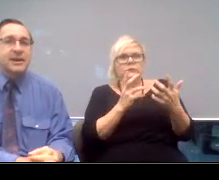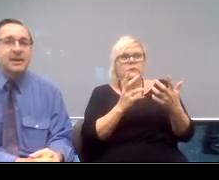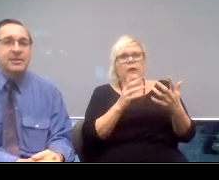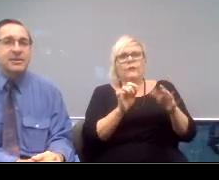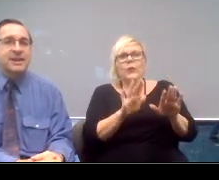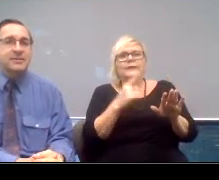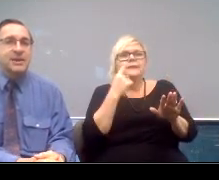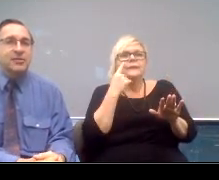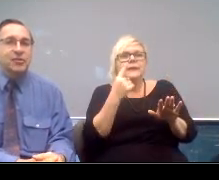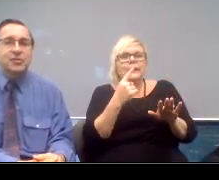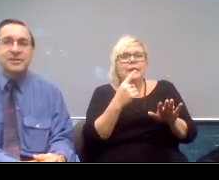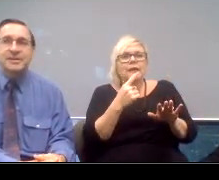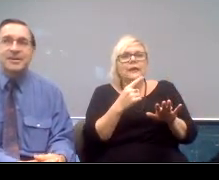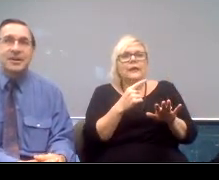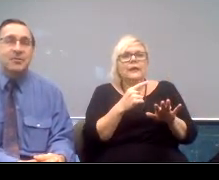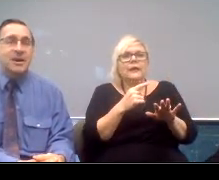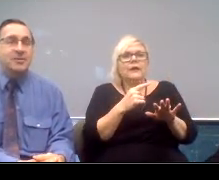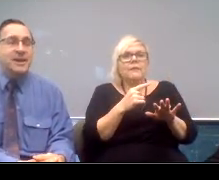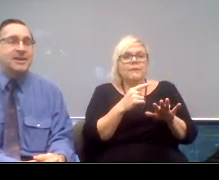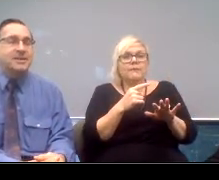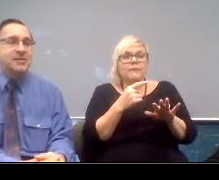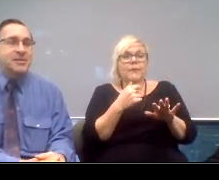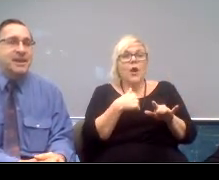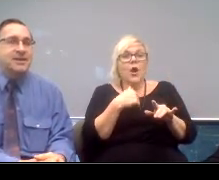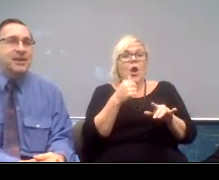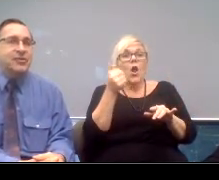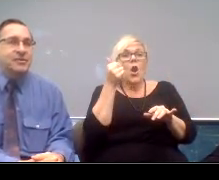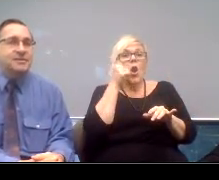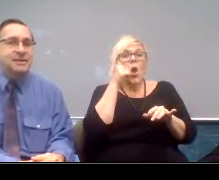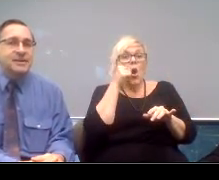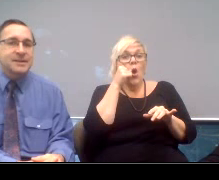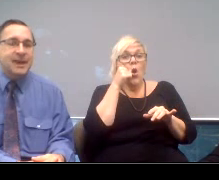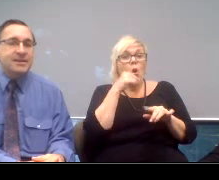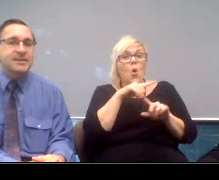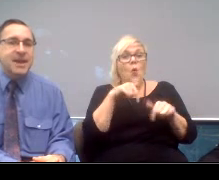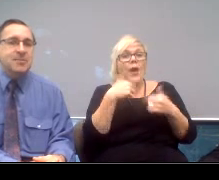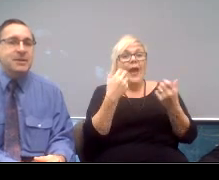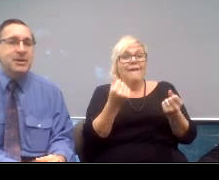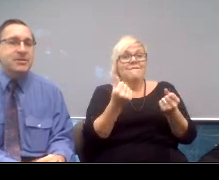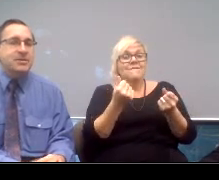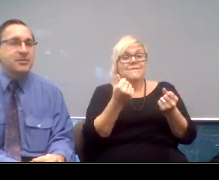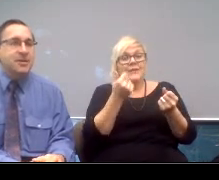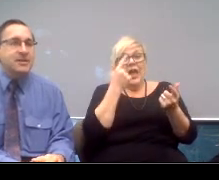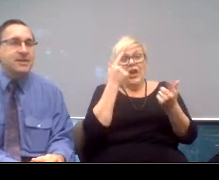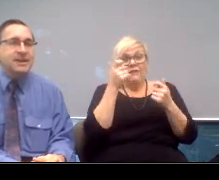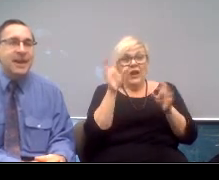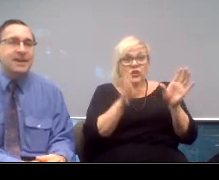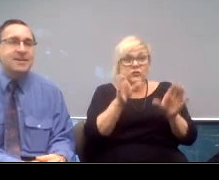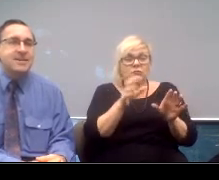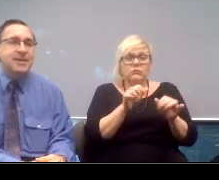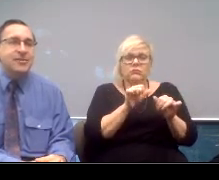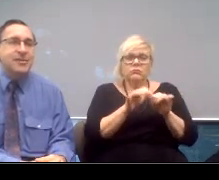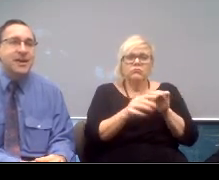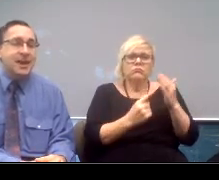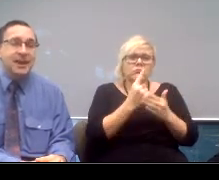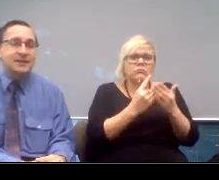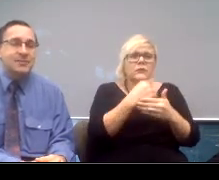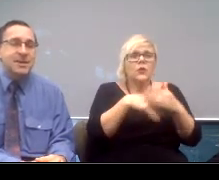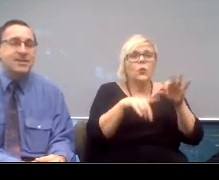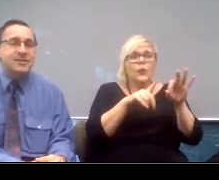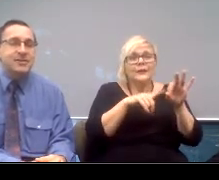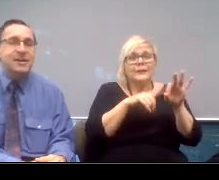but you need to be assured that I'm well aware that there is innovation excellence happening both in Queensland and in South